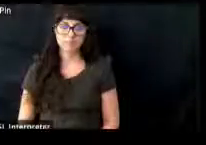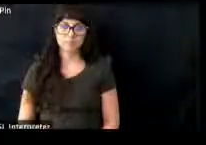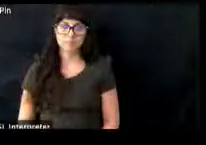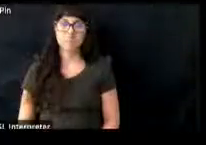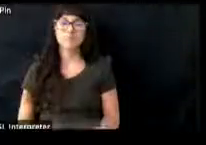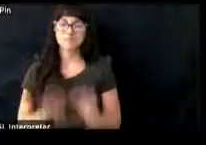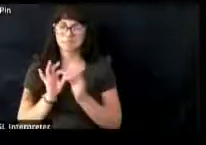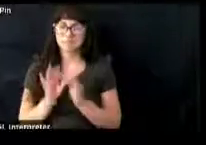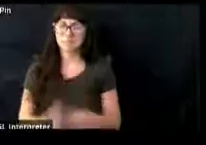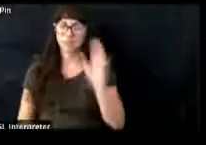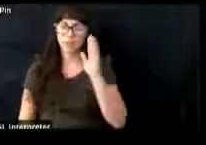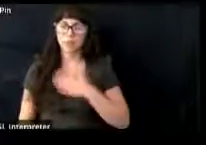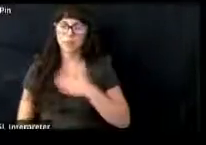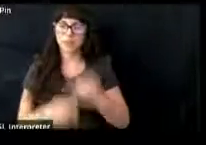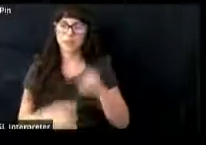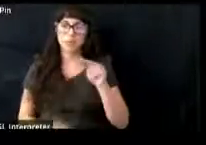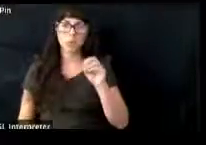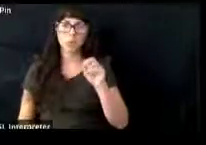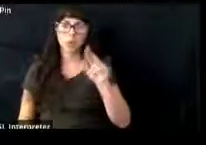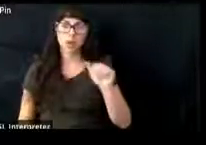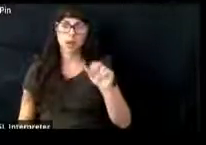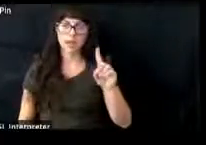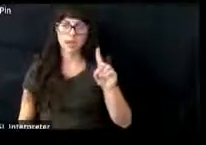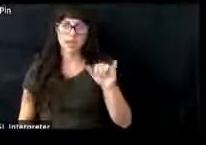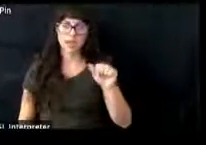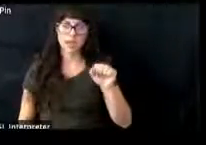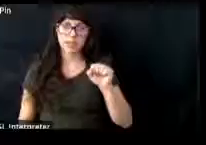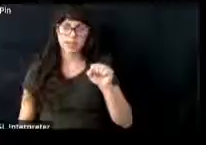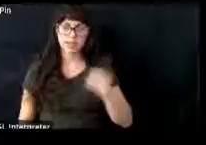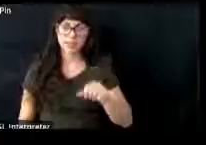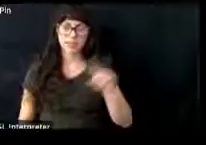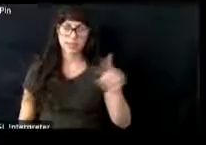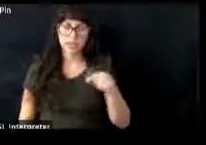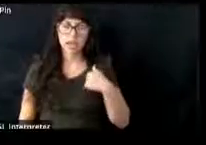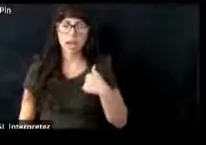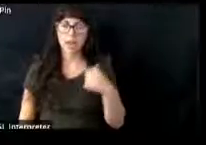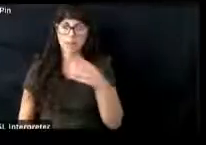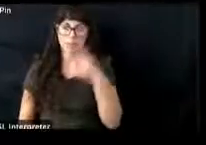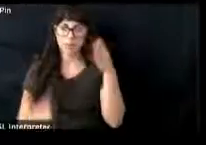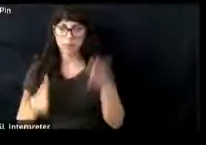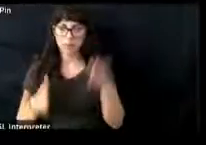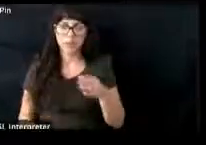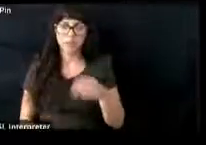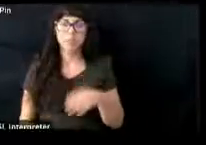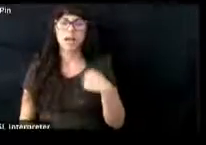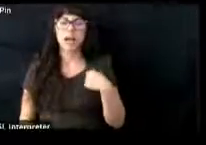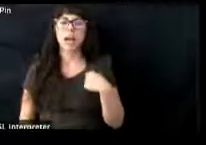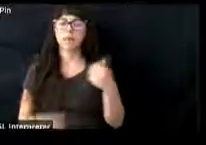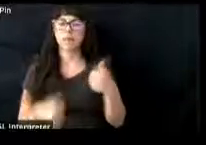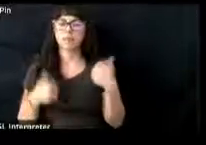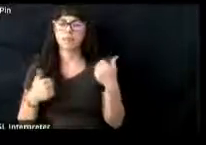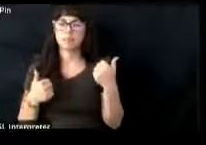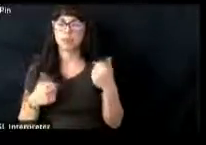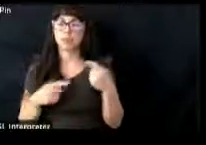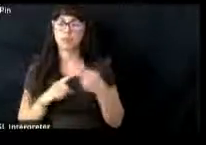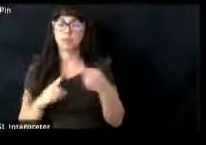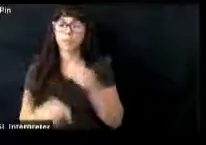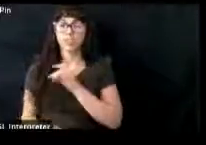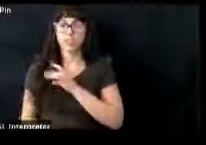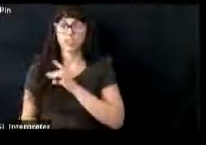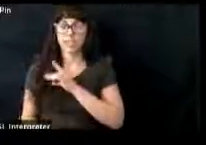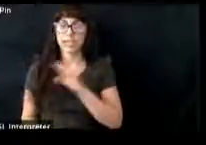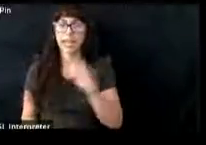Hello, my name is Nora Diaz, and I'm an immigrant. I'm part of Chidla, and I've been living in the Antelope Valley since 2006. And